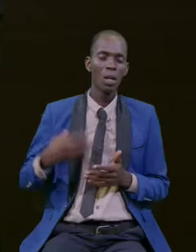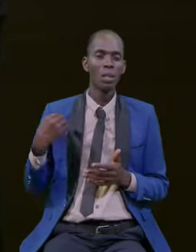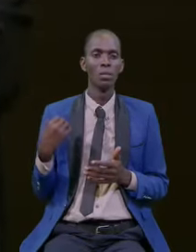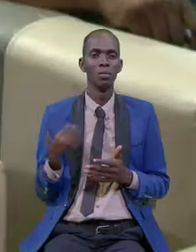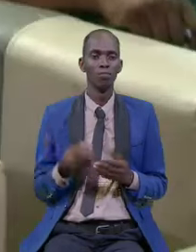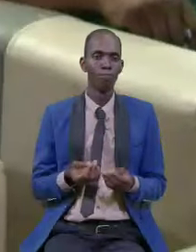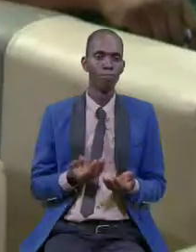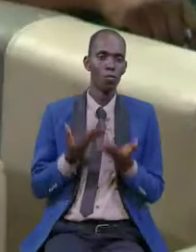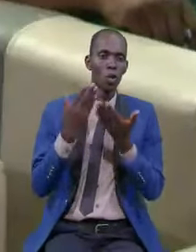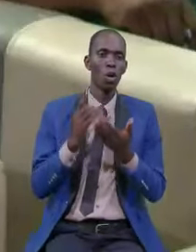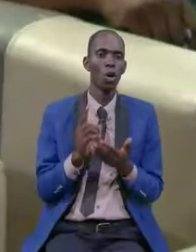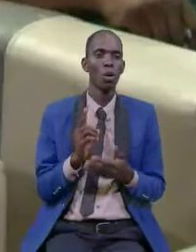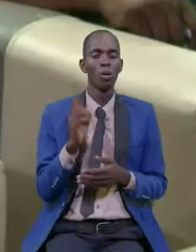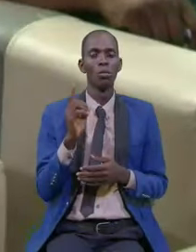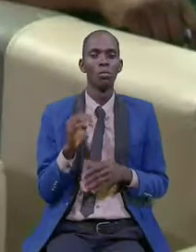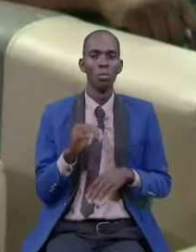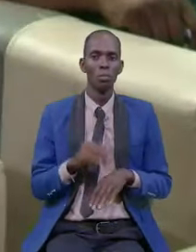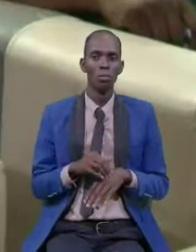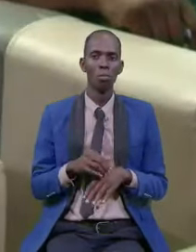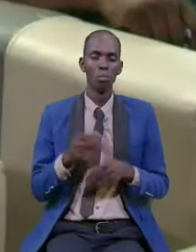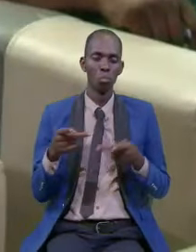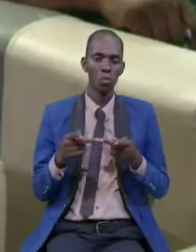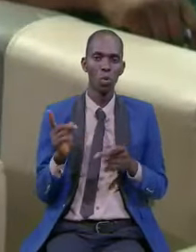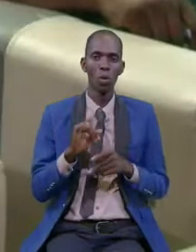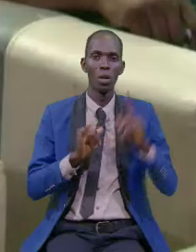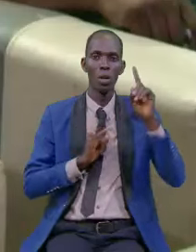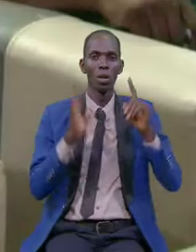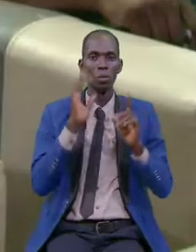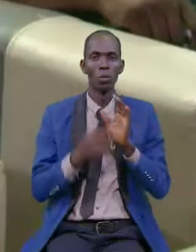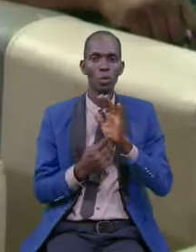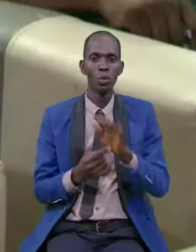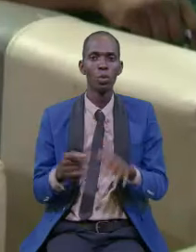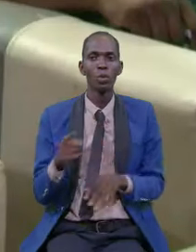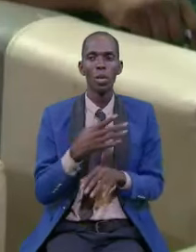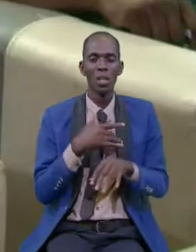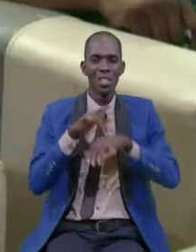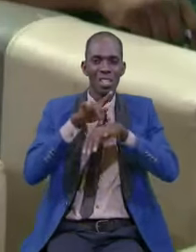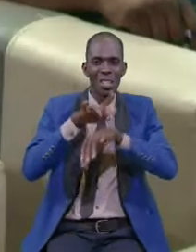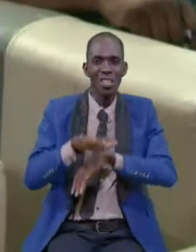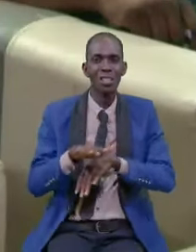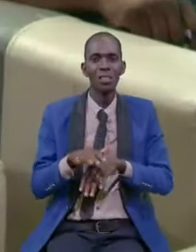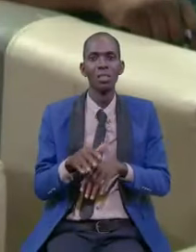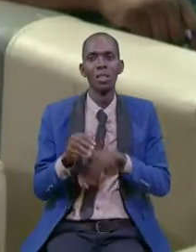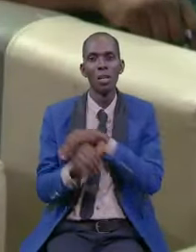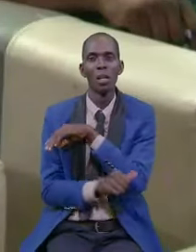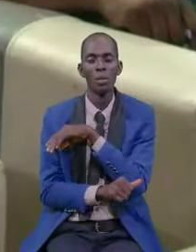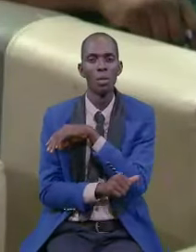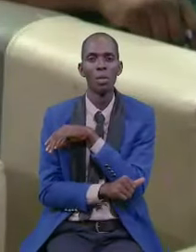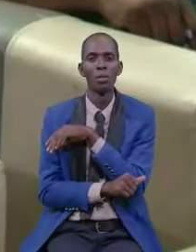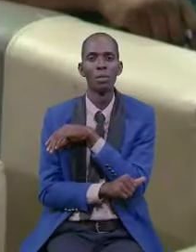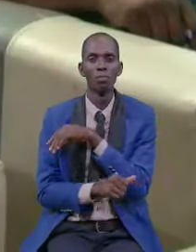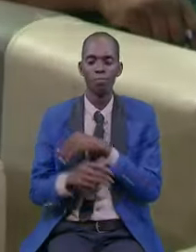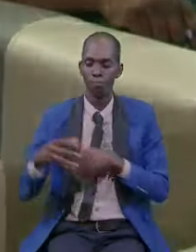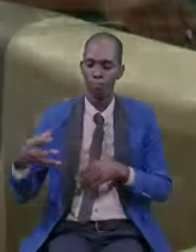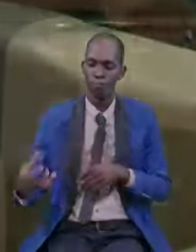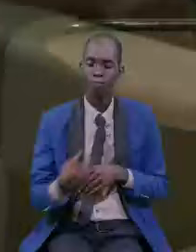you. And the following morning, early in the morning, Abraham rose up. He took the child and he